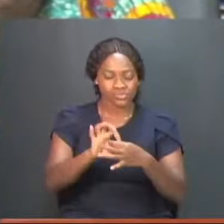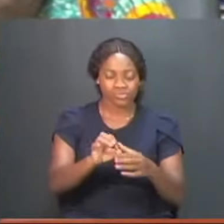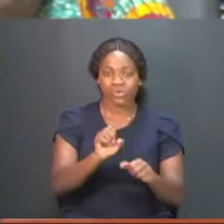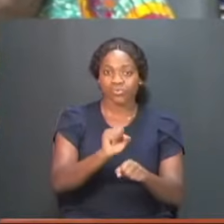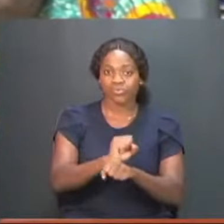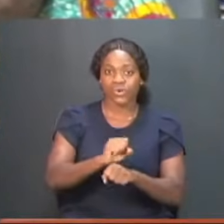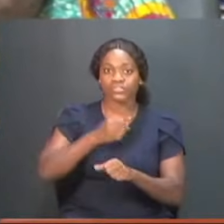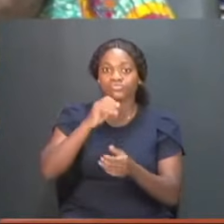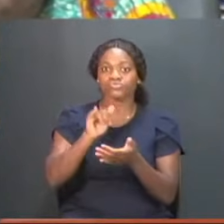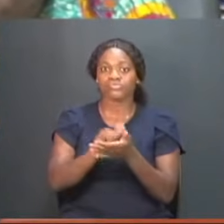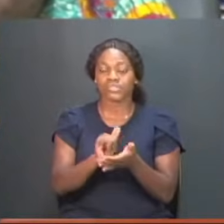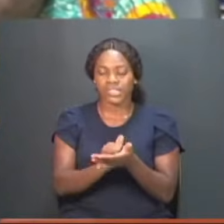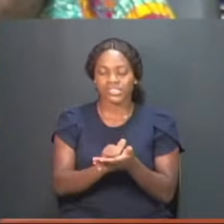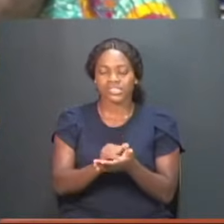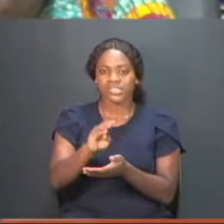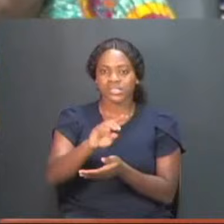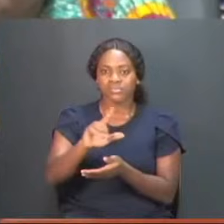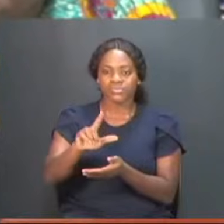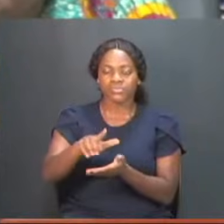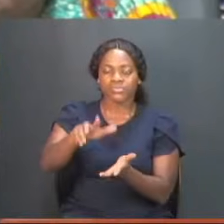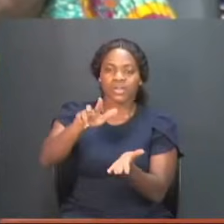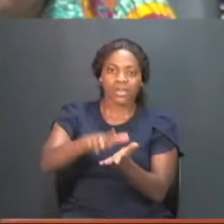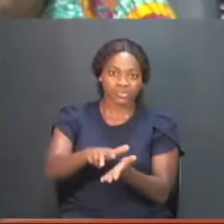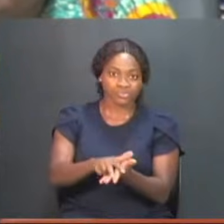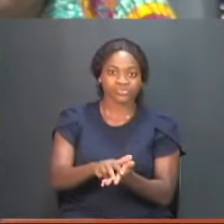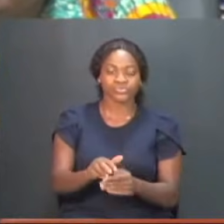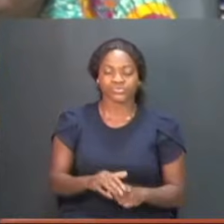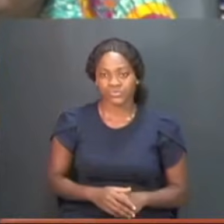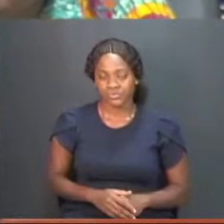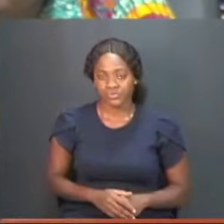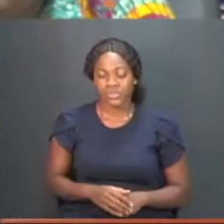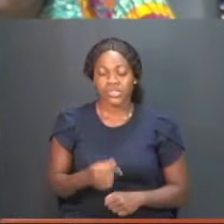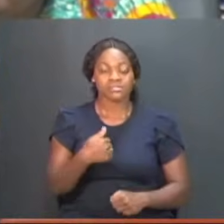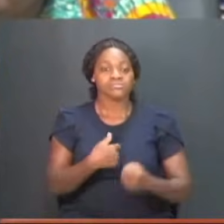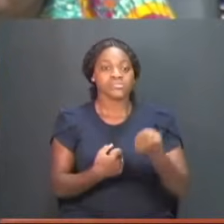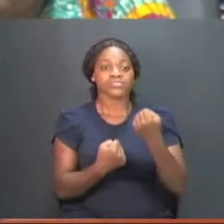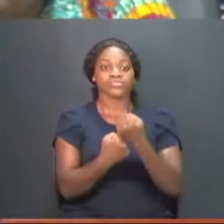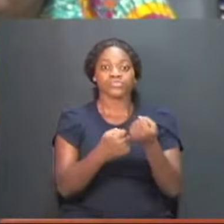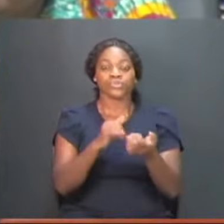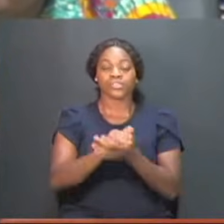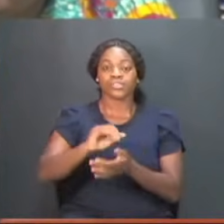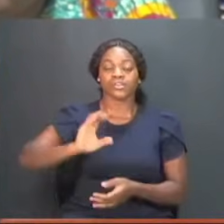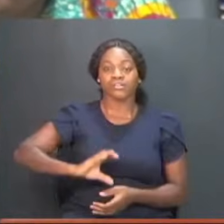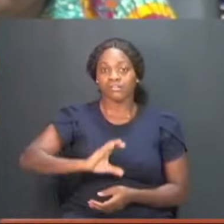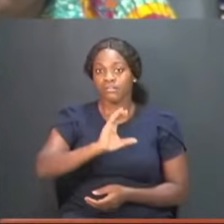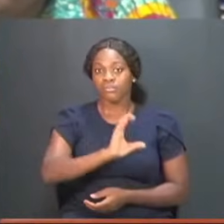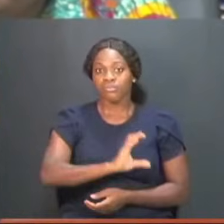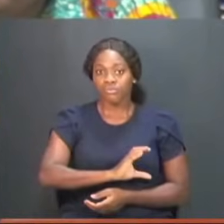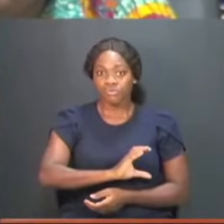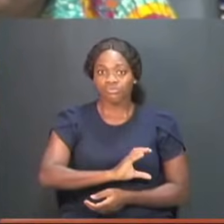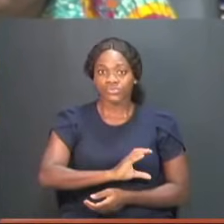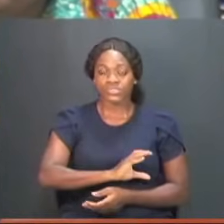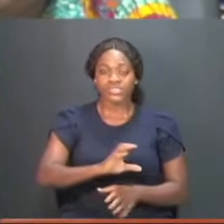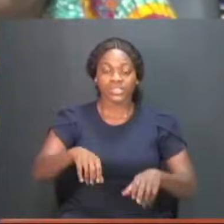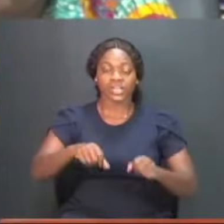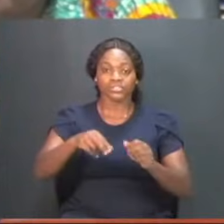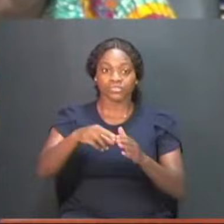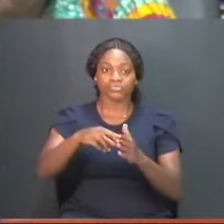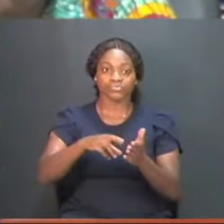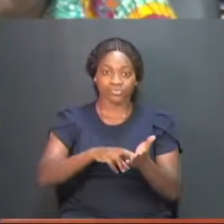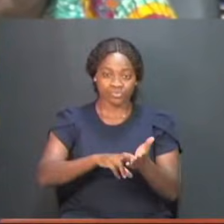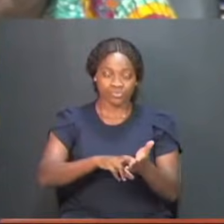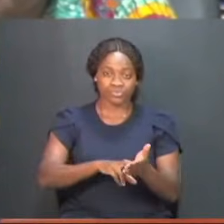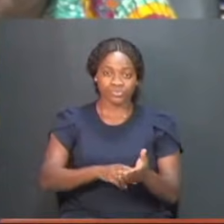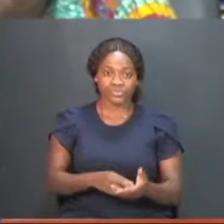we can see the bill come to the light of day. Mr. Speaker, with these few words, I support that this committee should actually adopt the report of the